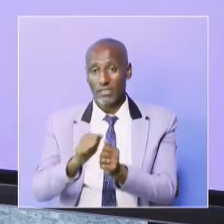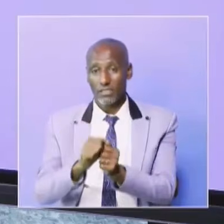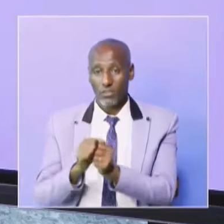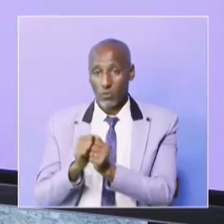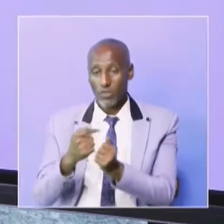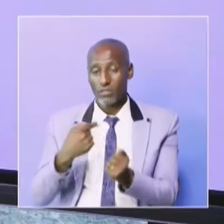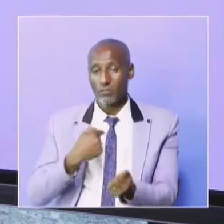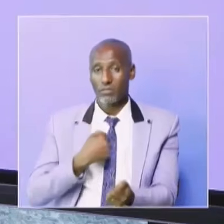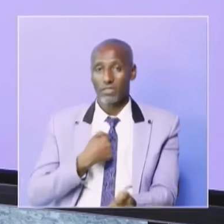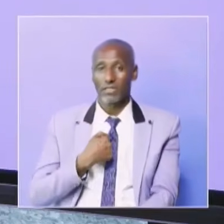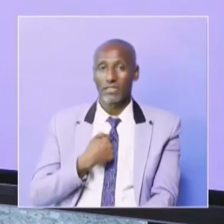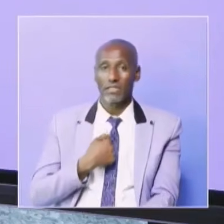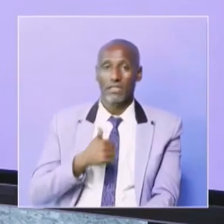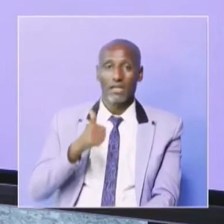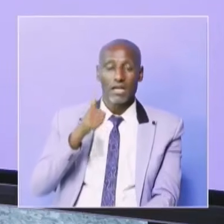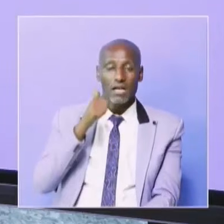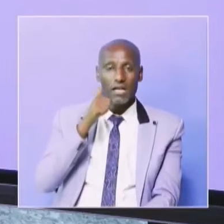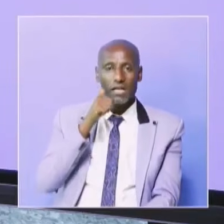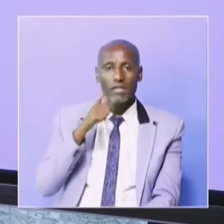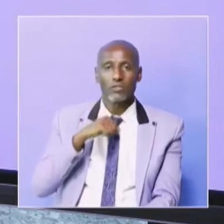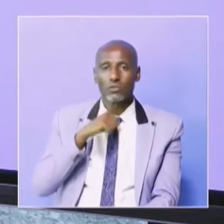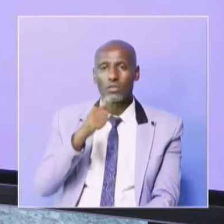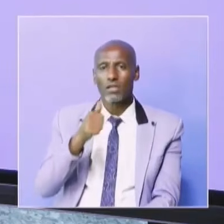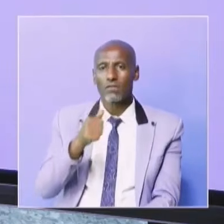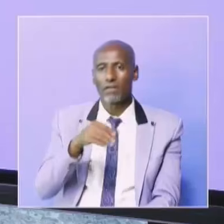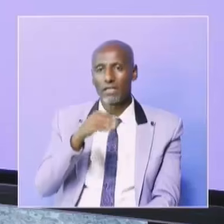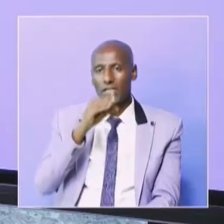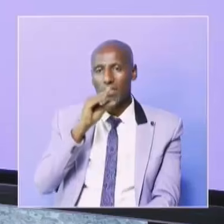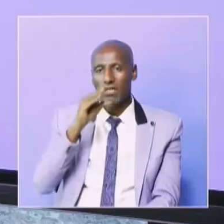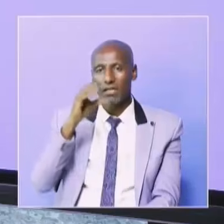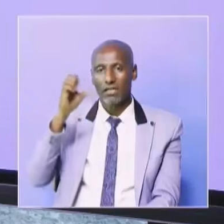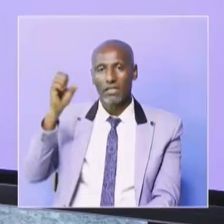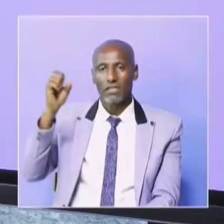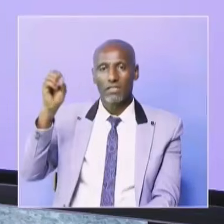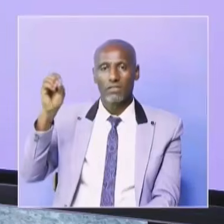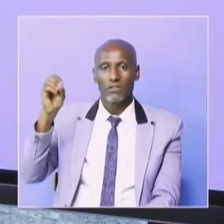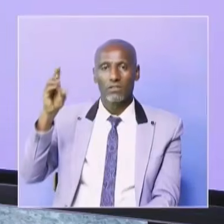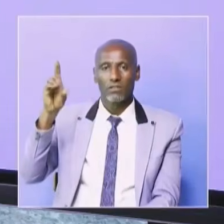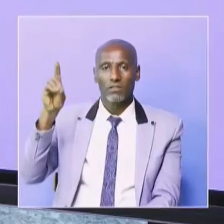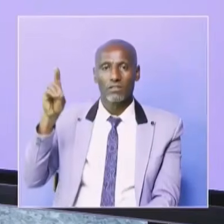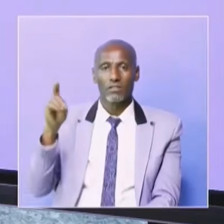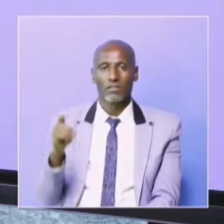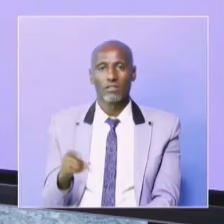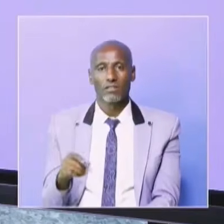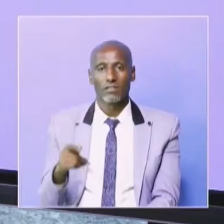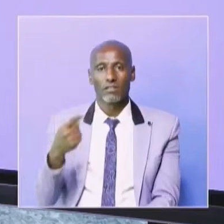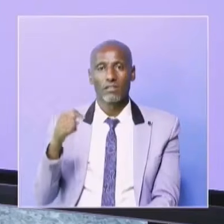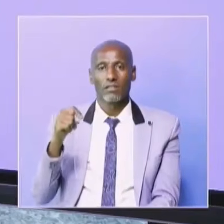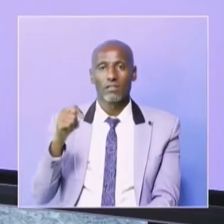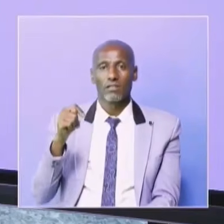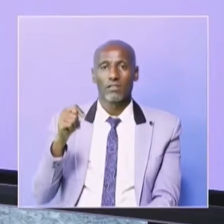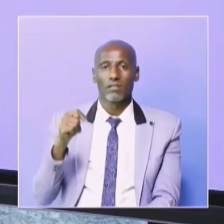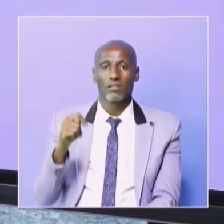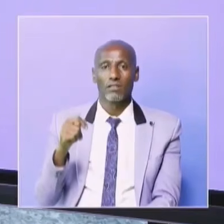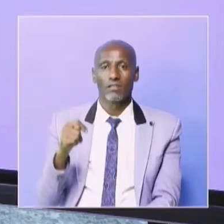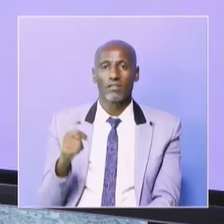never drink soda. My father not work in the bank. The boys